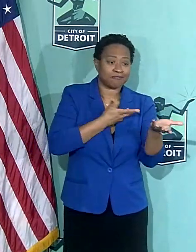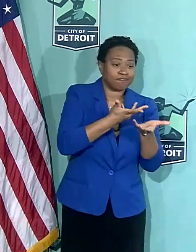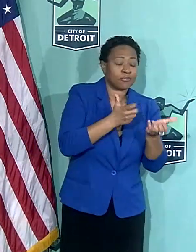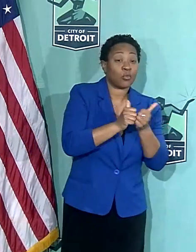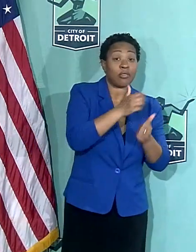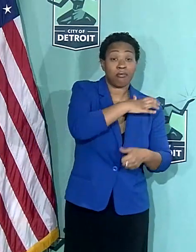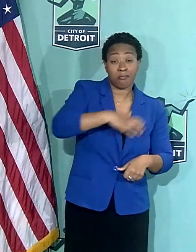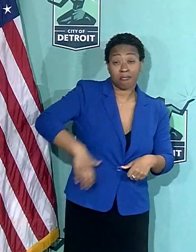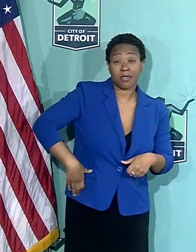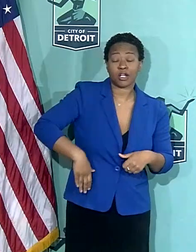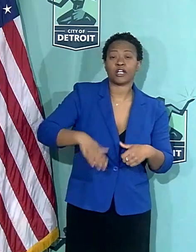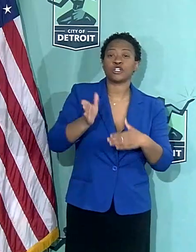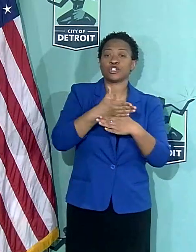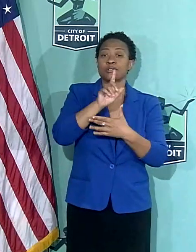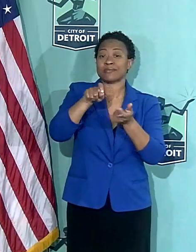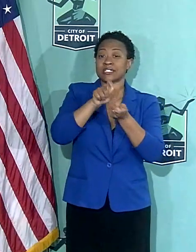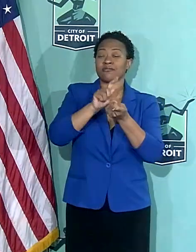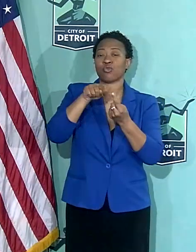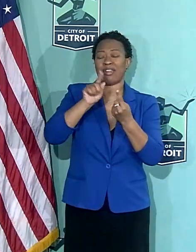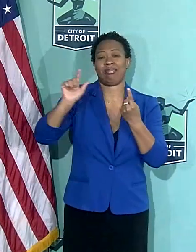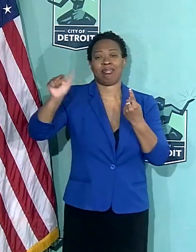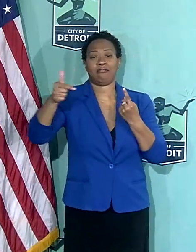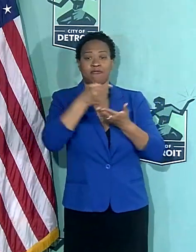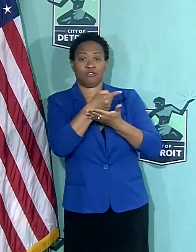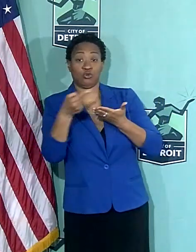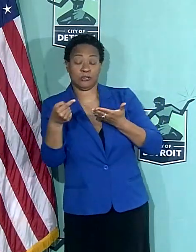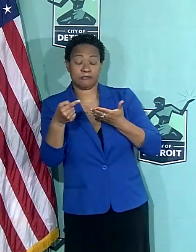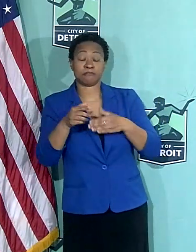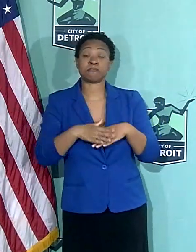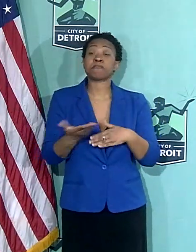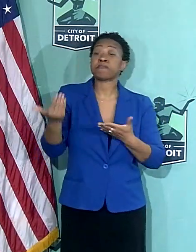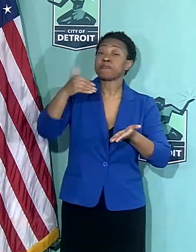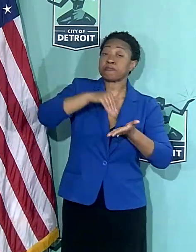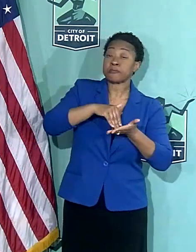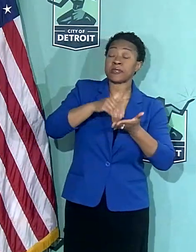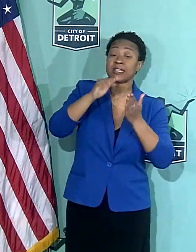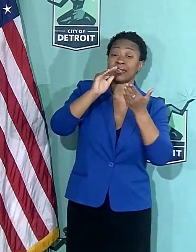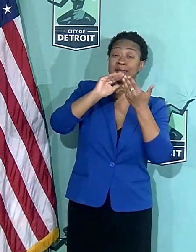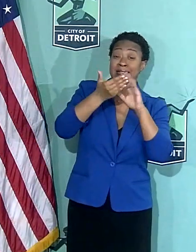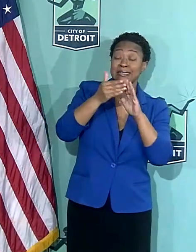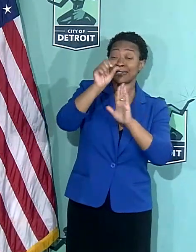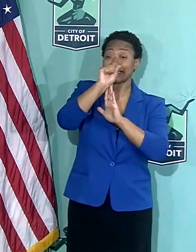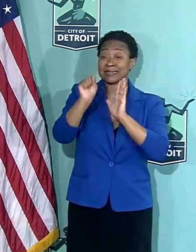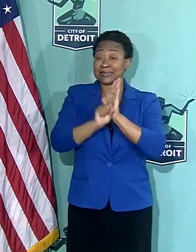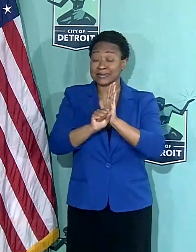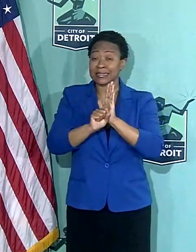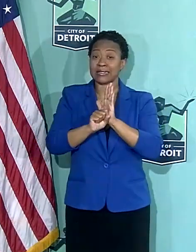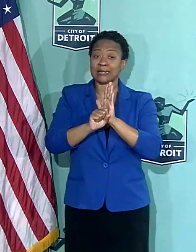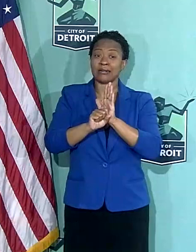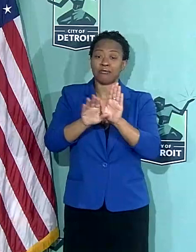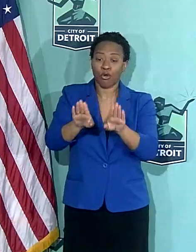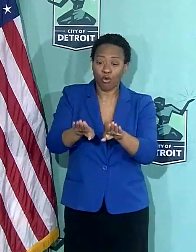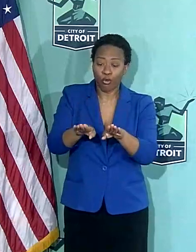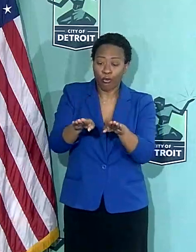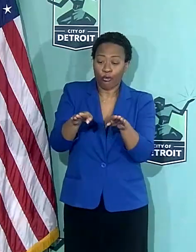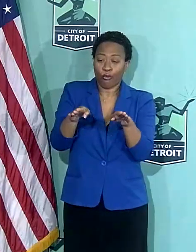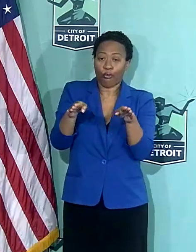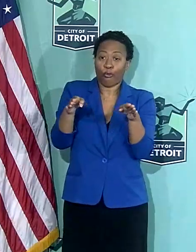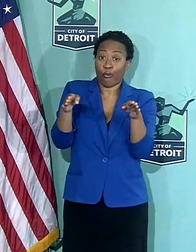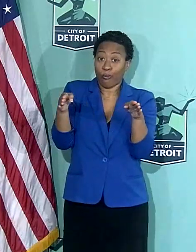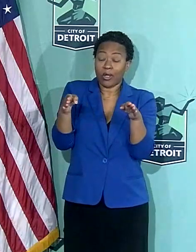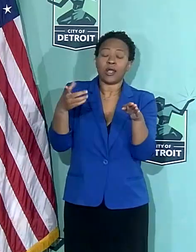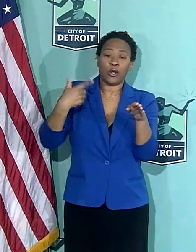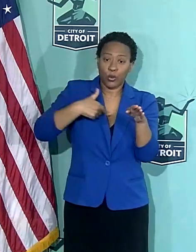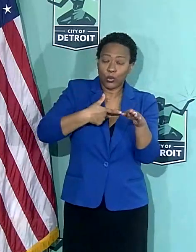specifics later this week. Now, as the city and the state begin to open up, we must continue to stay smart